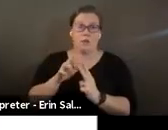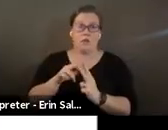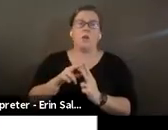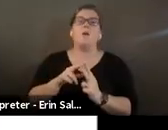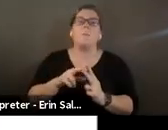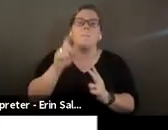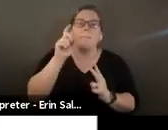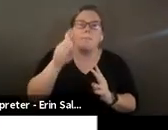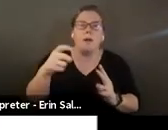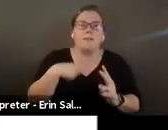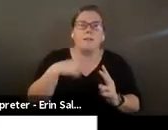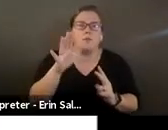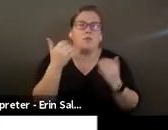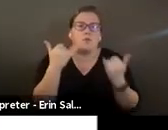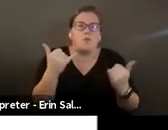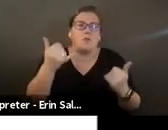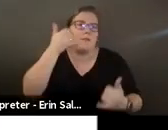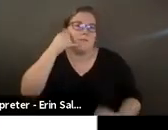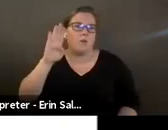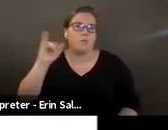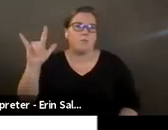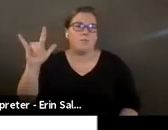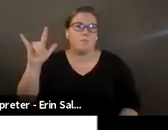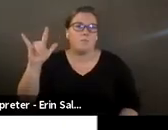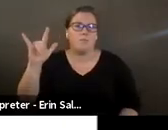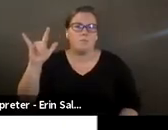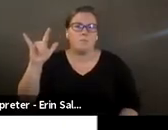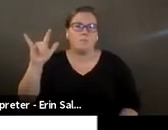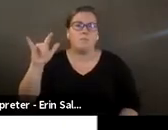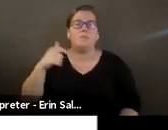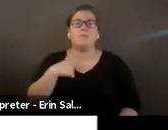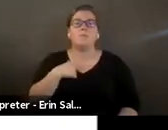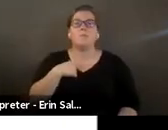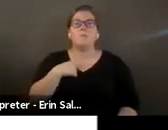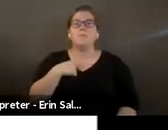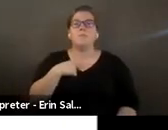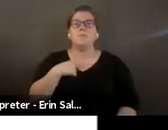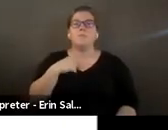your current phone bill. We do have an example on the screen for you here,